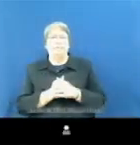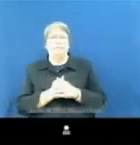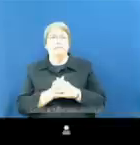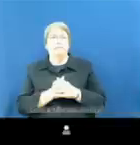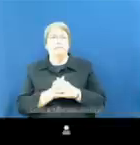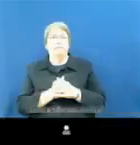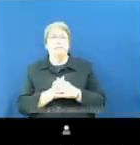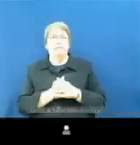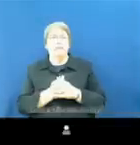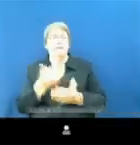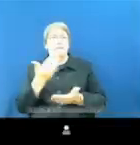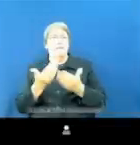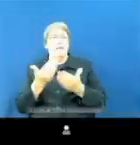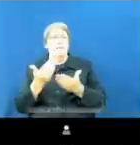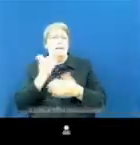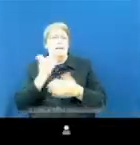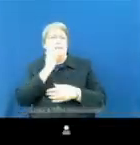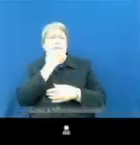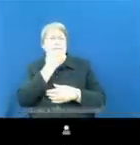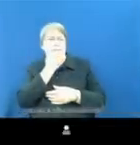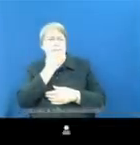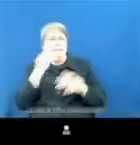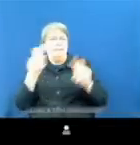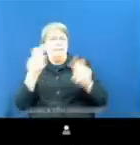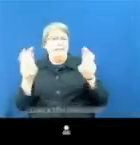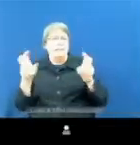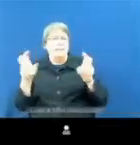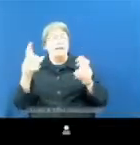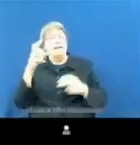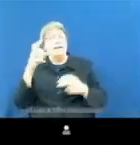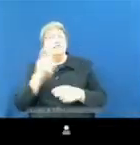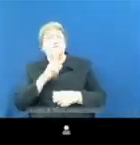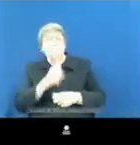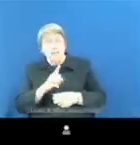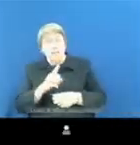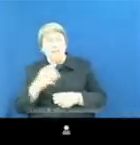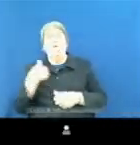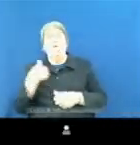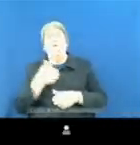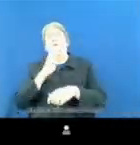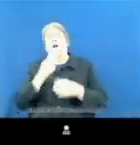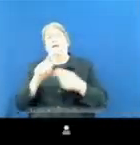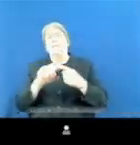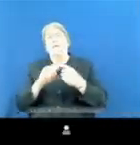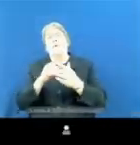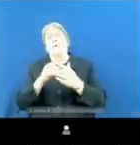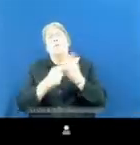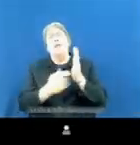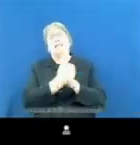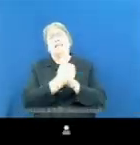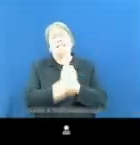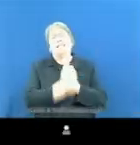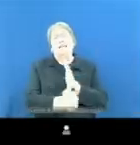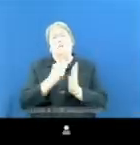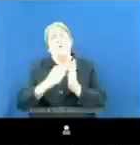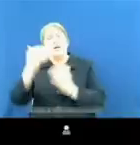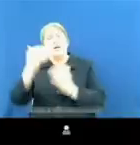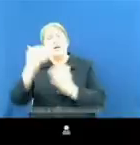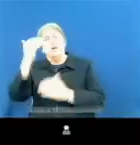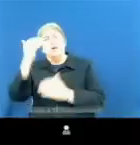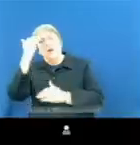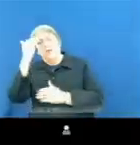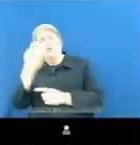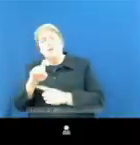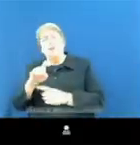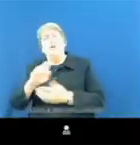It may be misleading because what we're really talking about is what are the competencies and skills required to be a legal